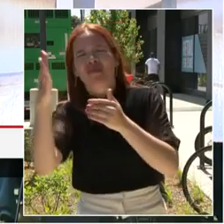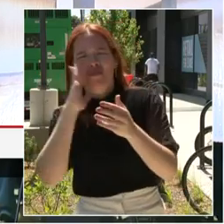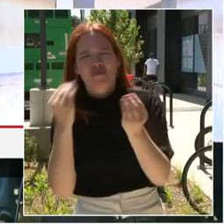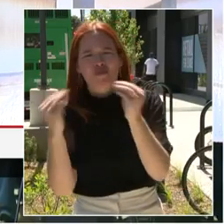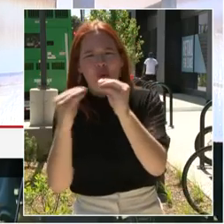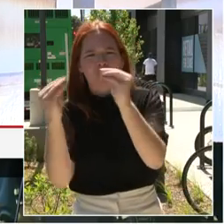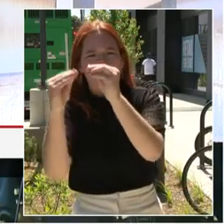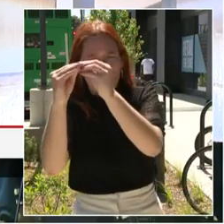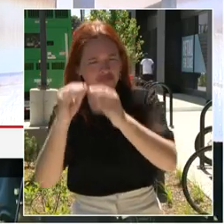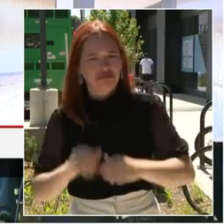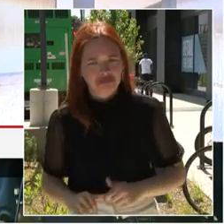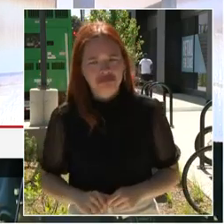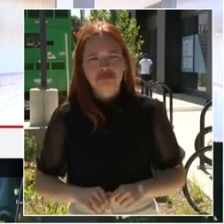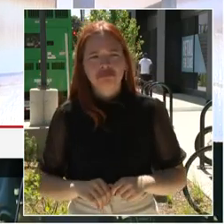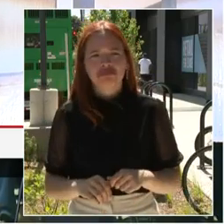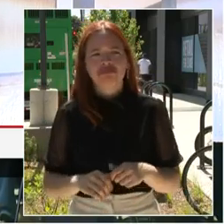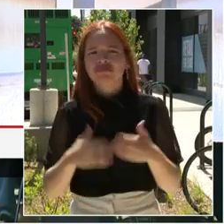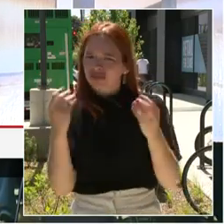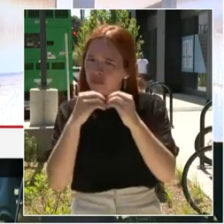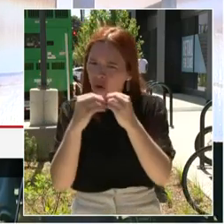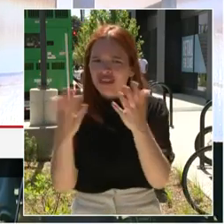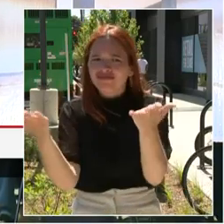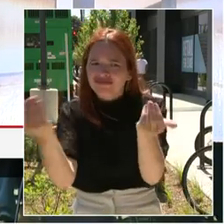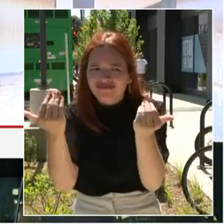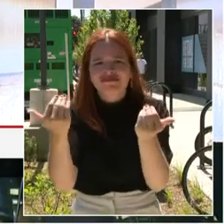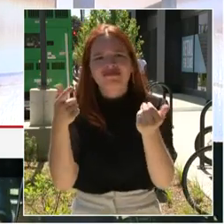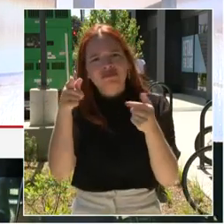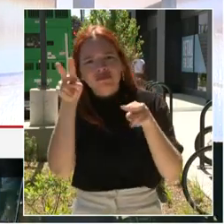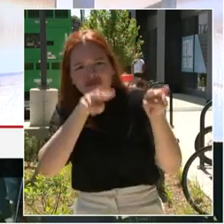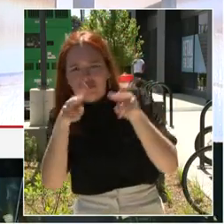view these and other opportunities at